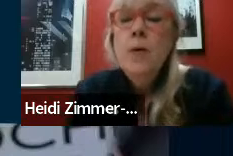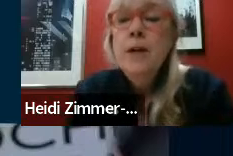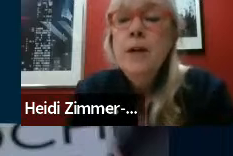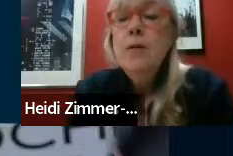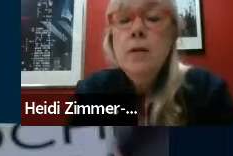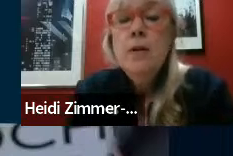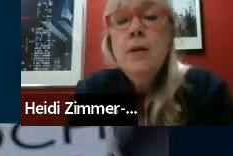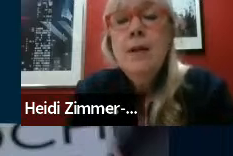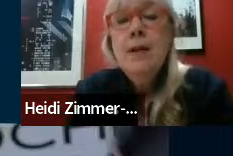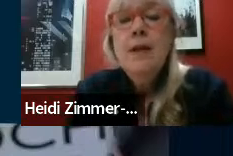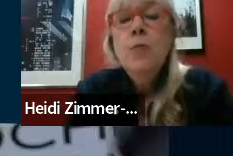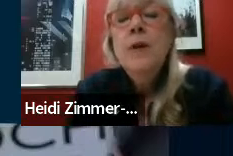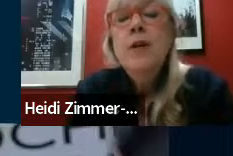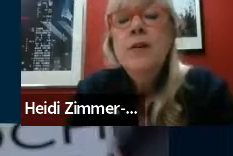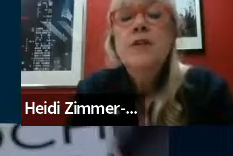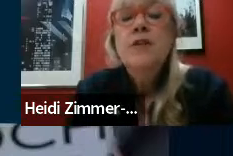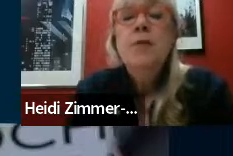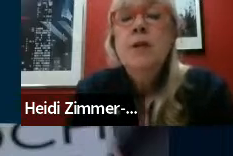We are